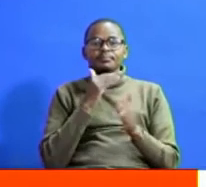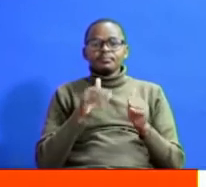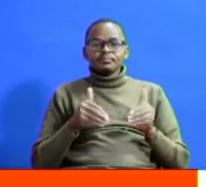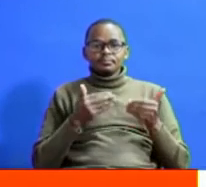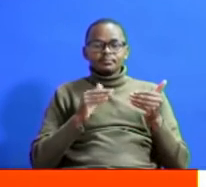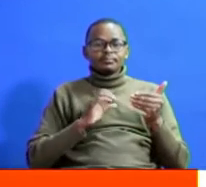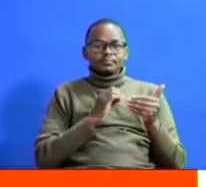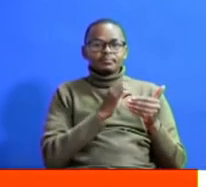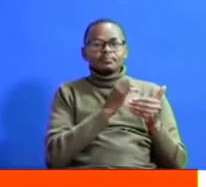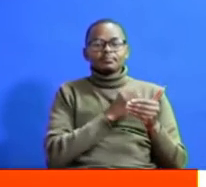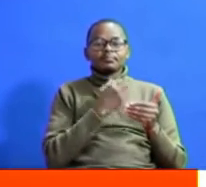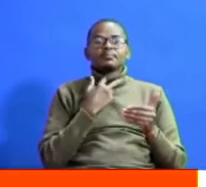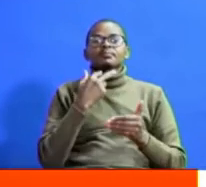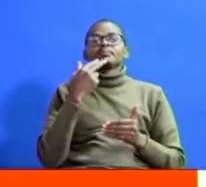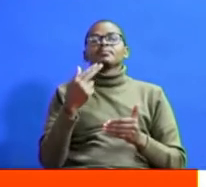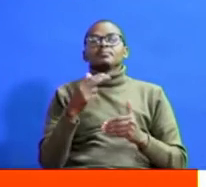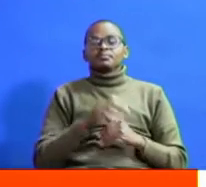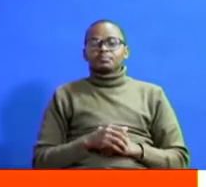a voice